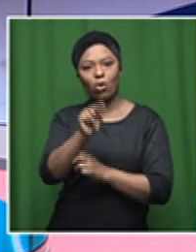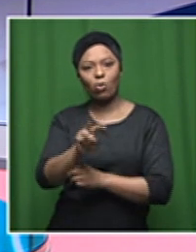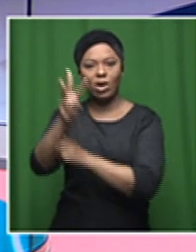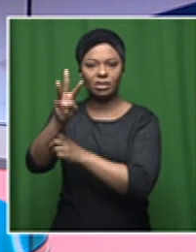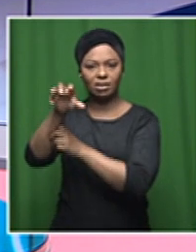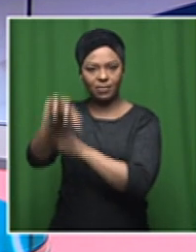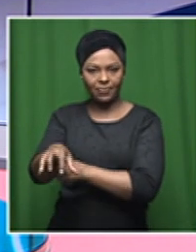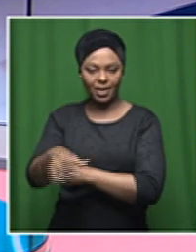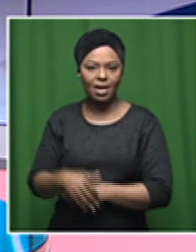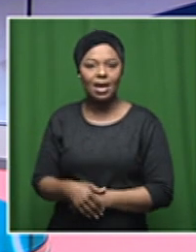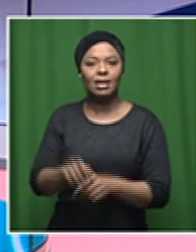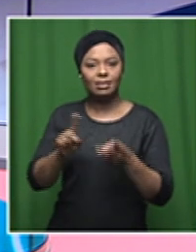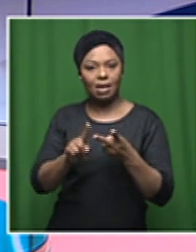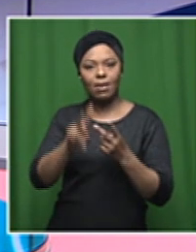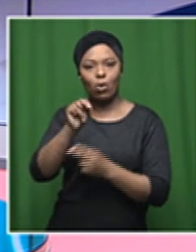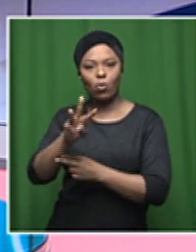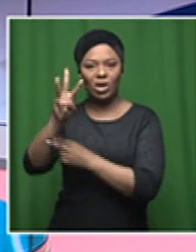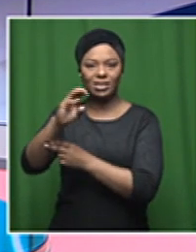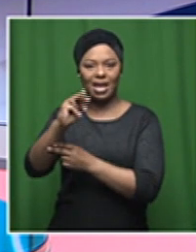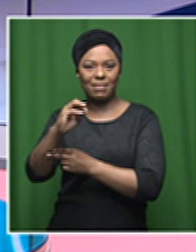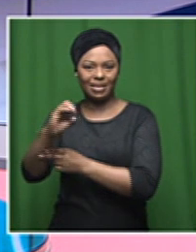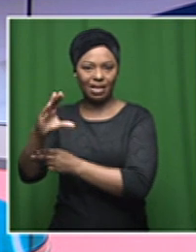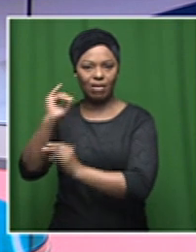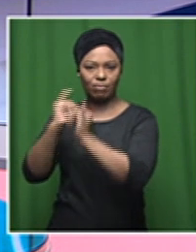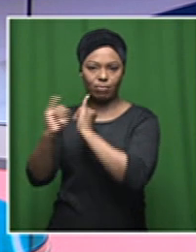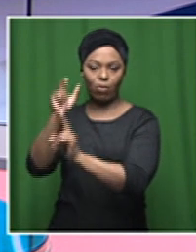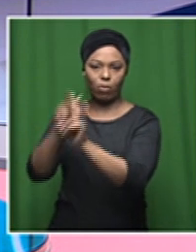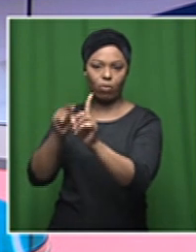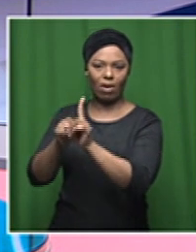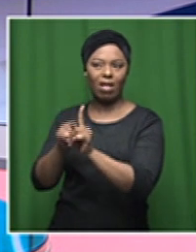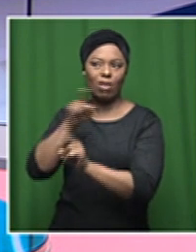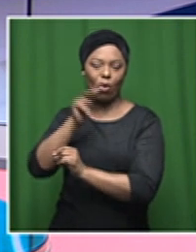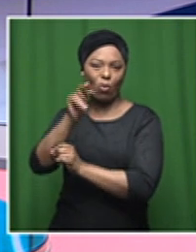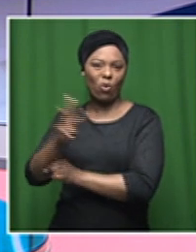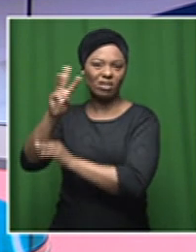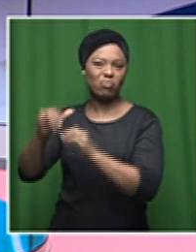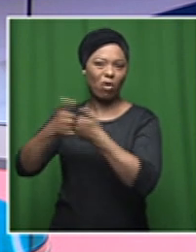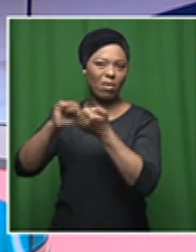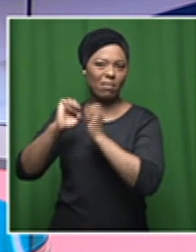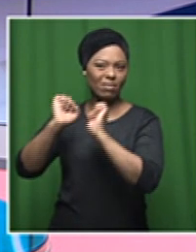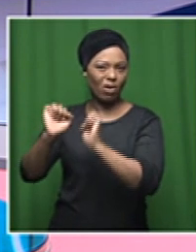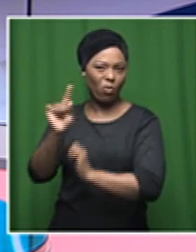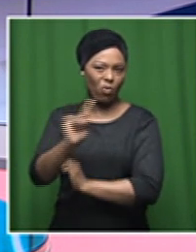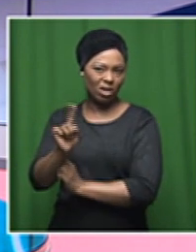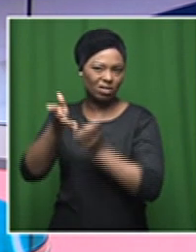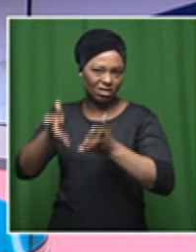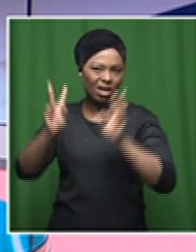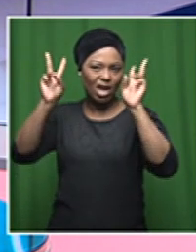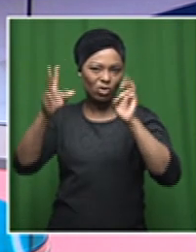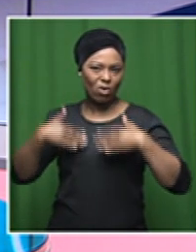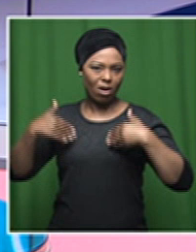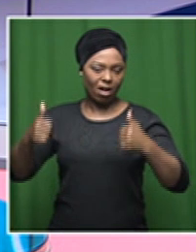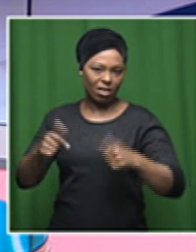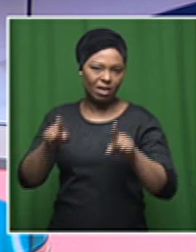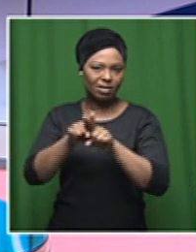to the Northwest Health MEC about the challenges that the province is currently experiencing and, of course, what affects the provisions and, of course, the efficient